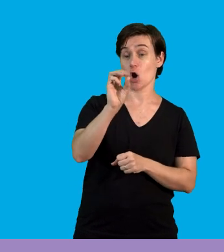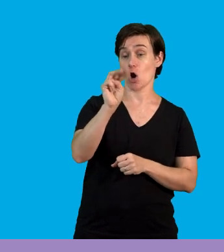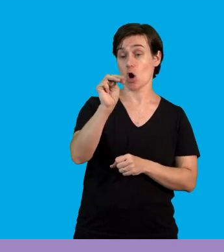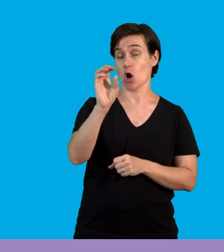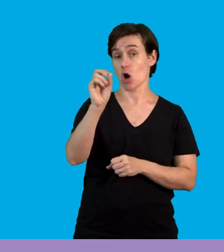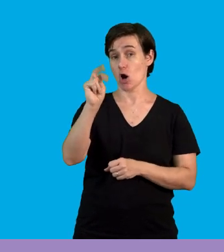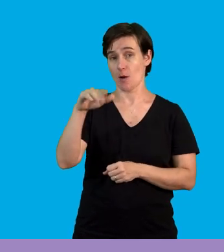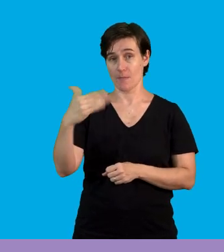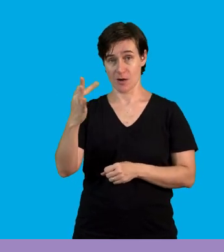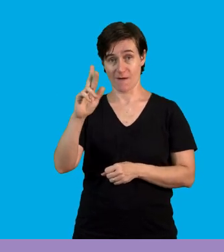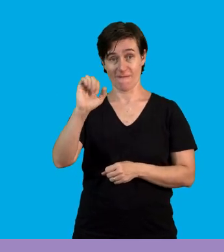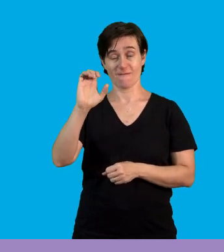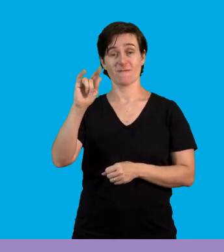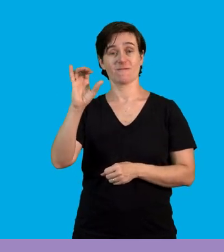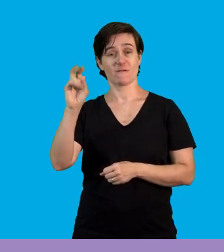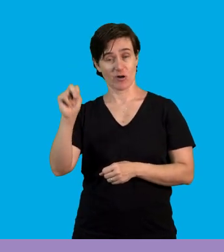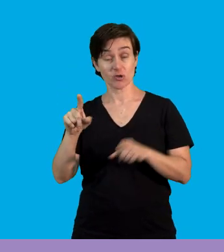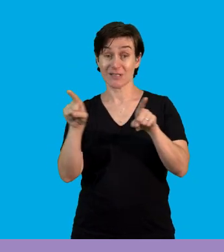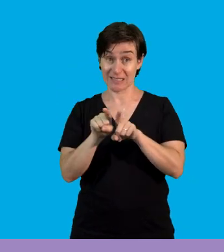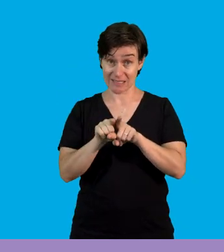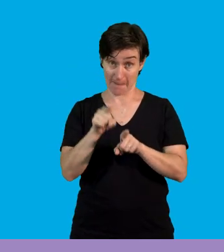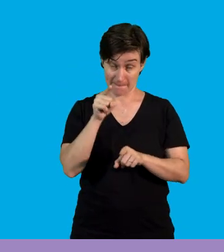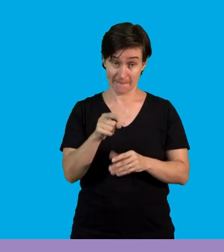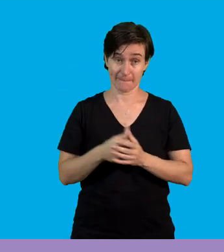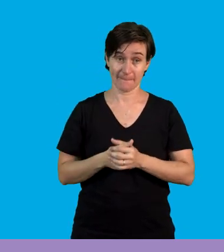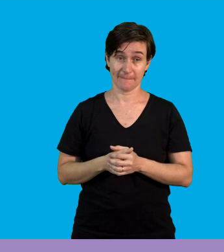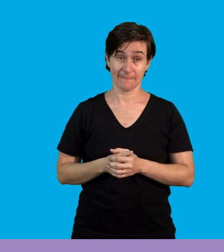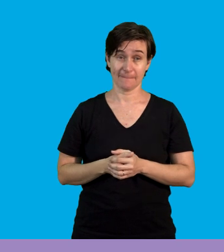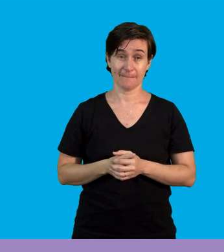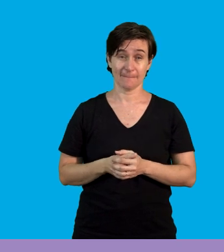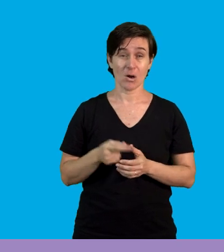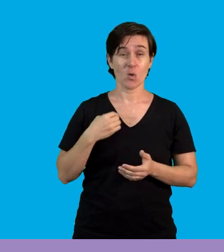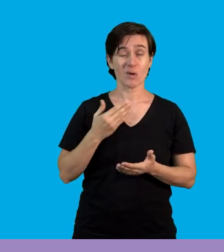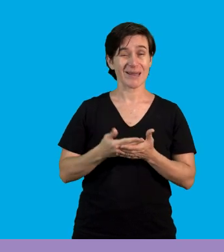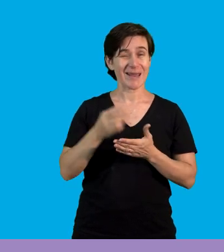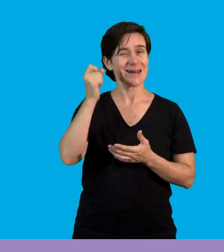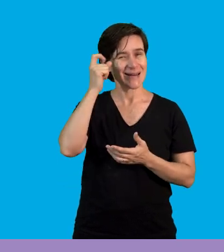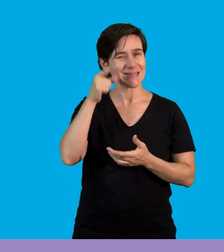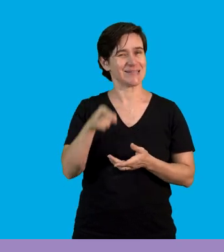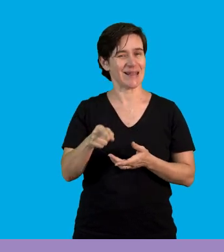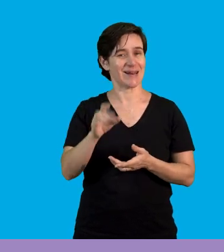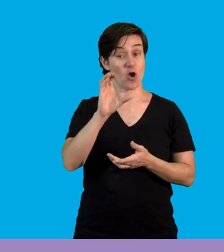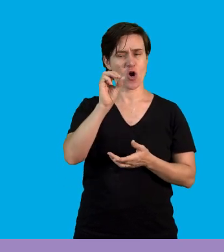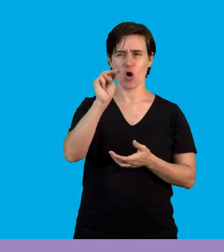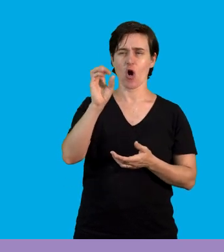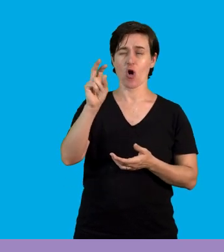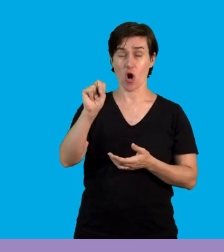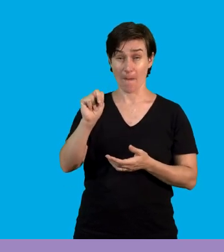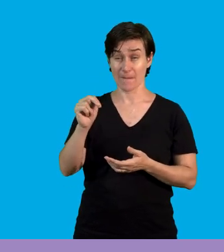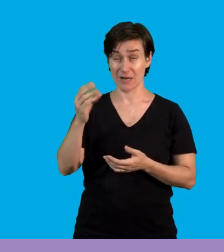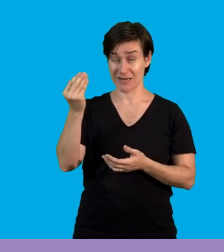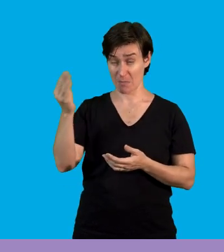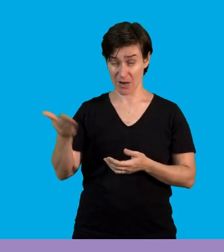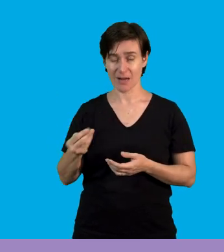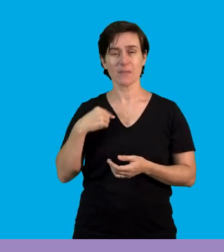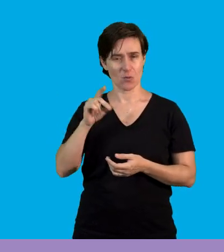the same thing that we are talking about, that when it's common fractions, we're able to understand what they are about. So